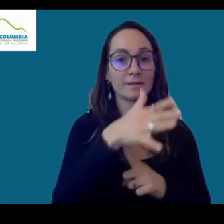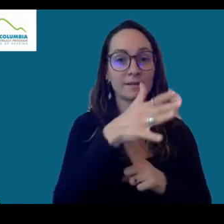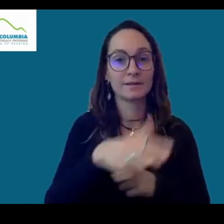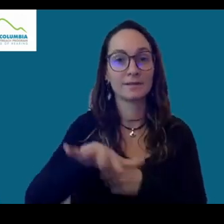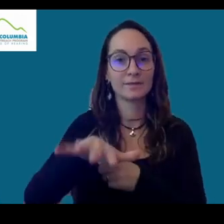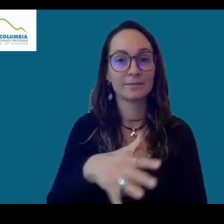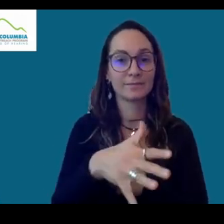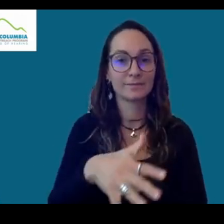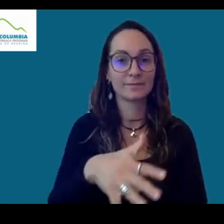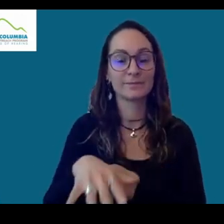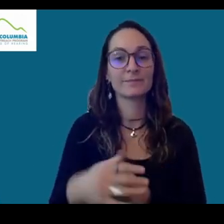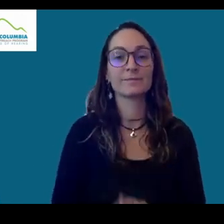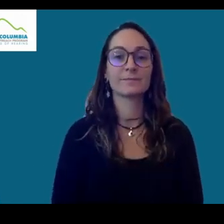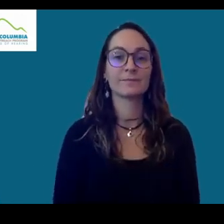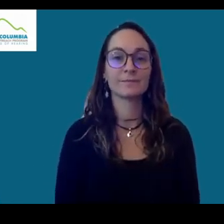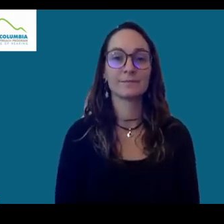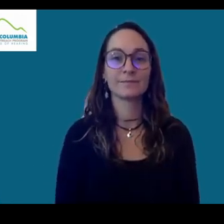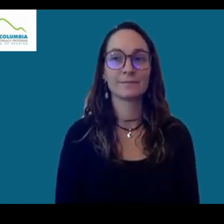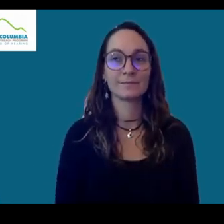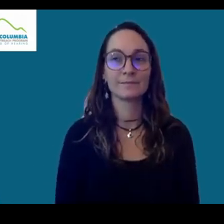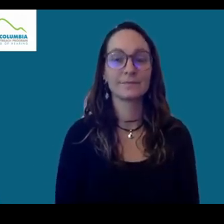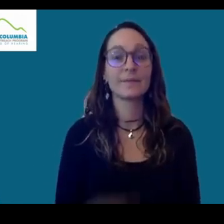colorful leaves.